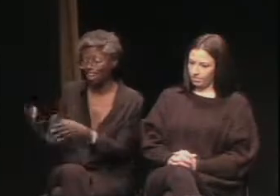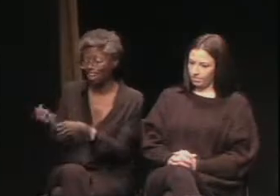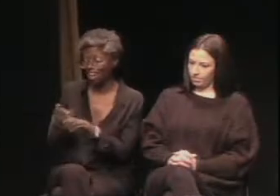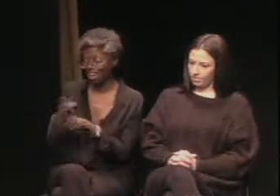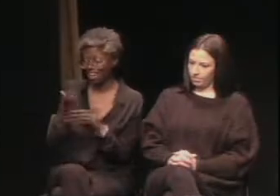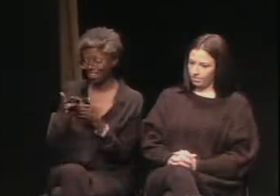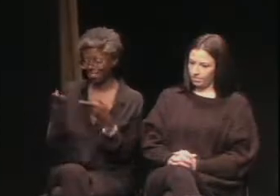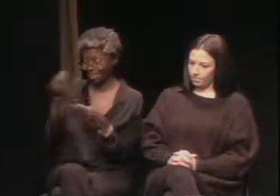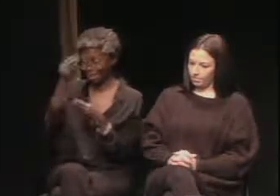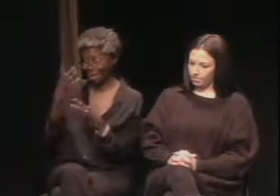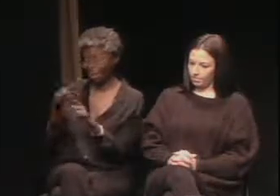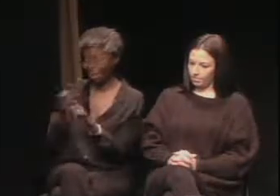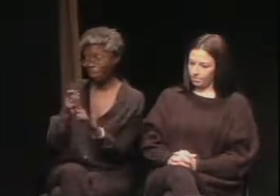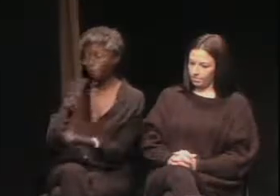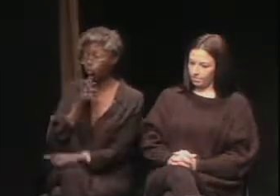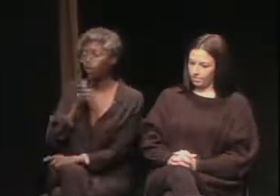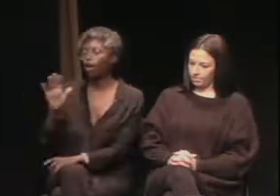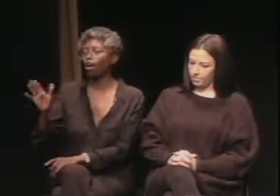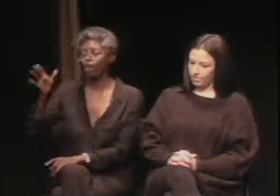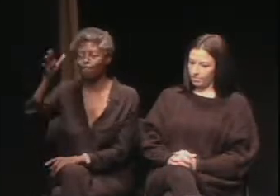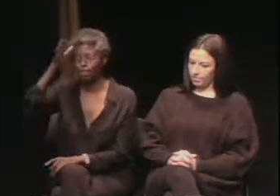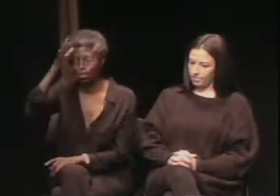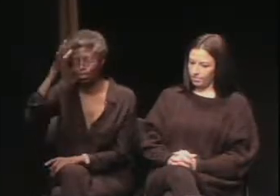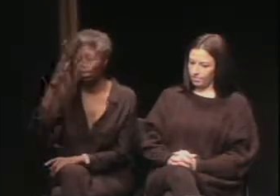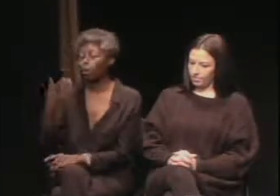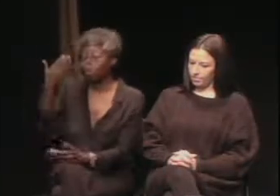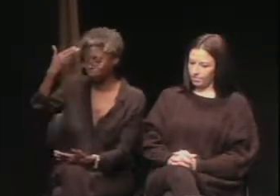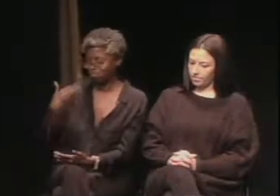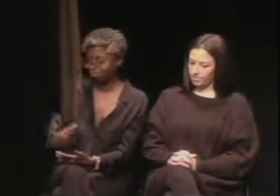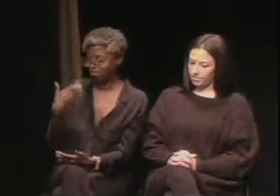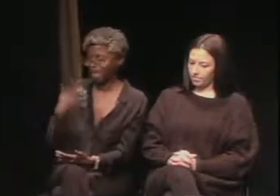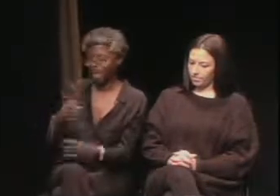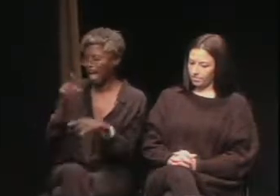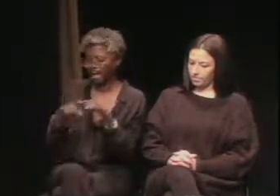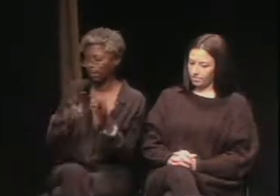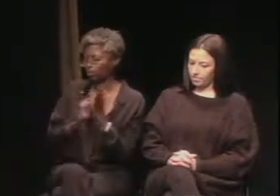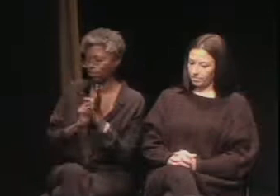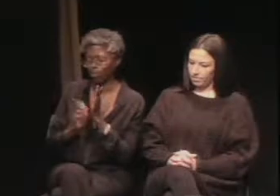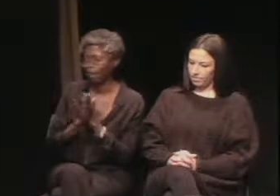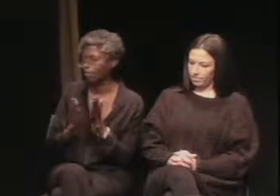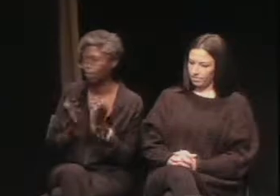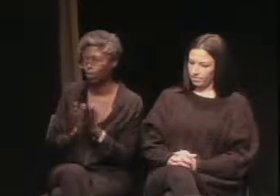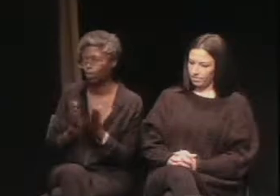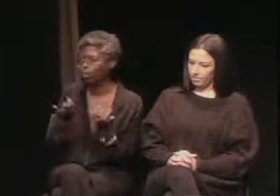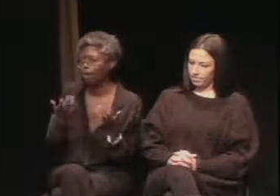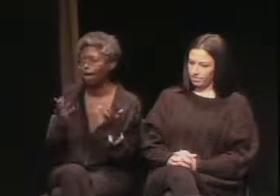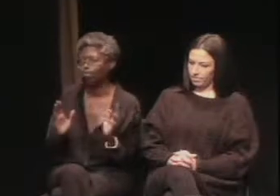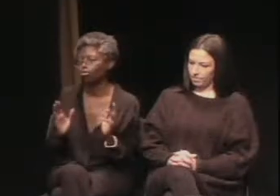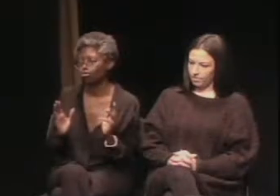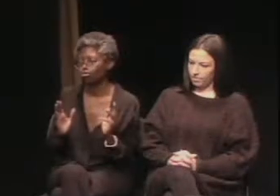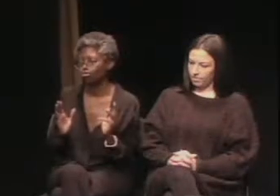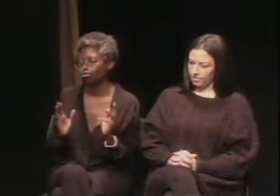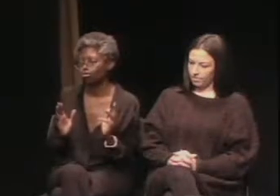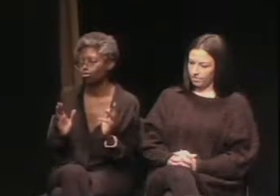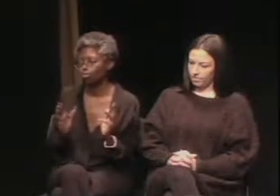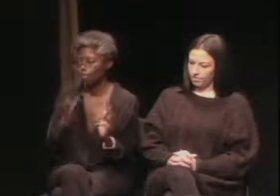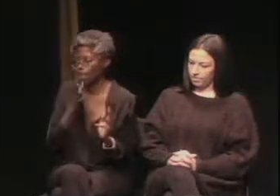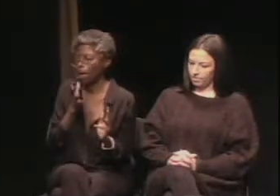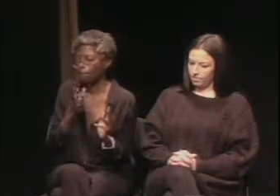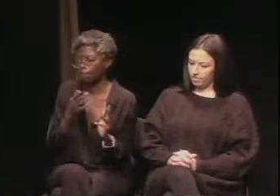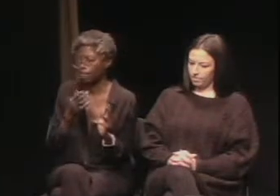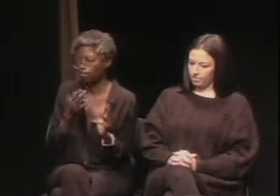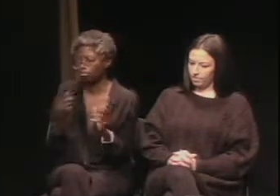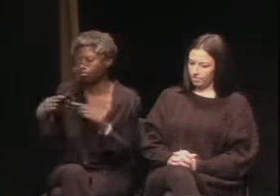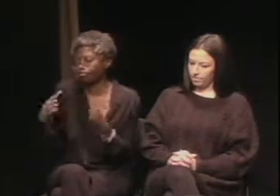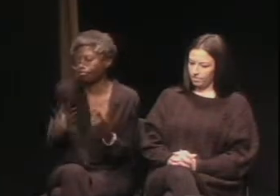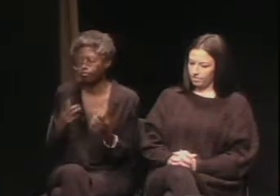Yeah. And so that is who I am. Right. I could not have written this book without what she gave me. Right.